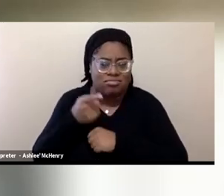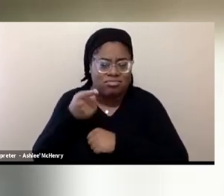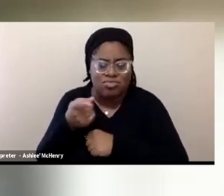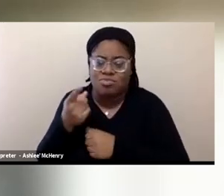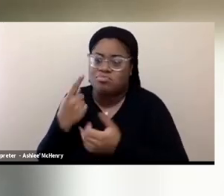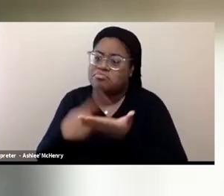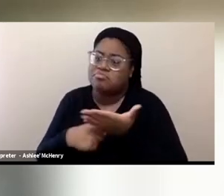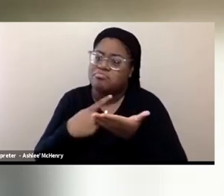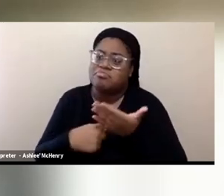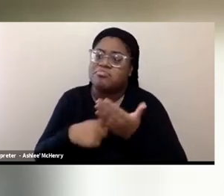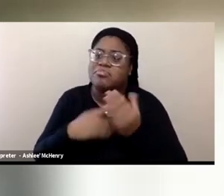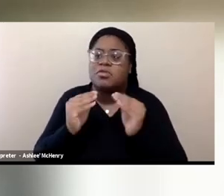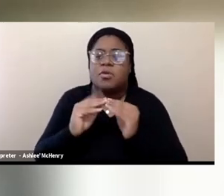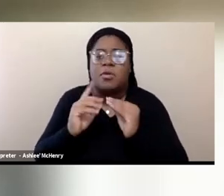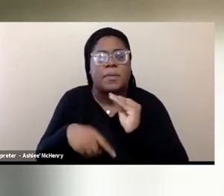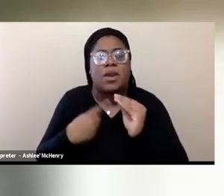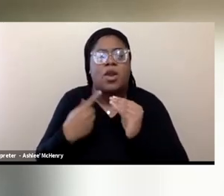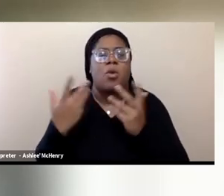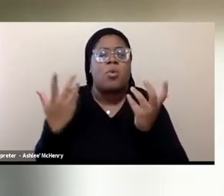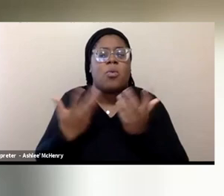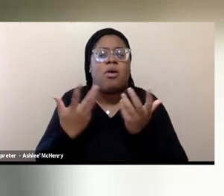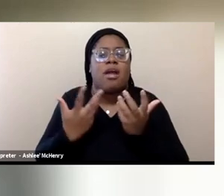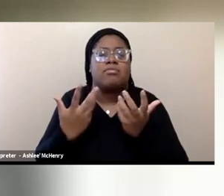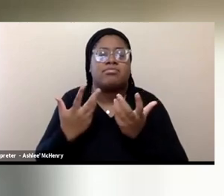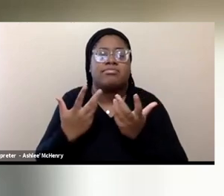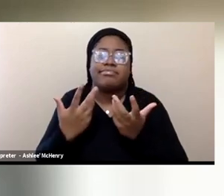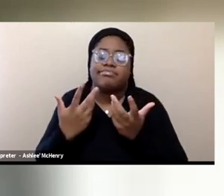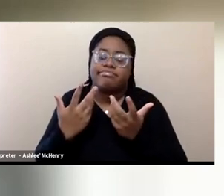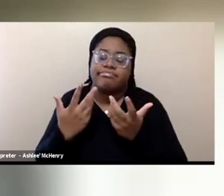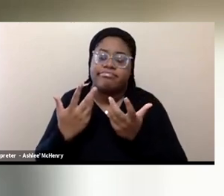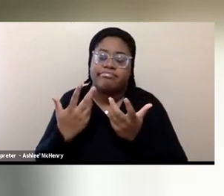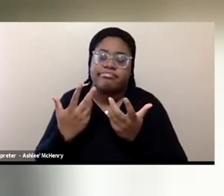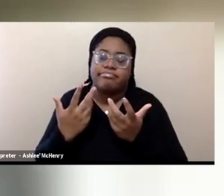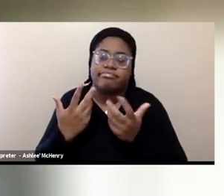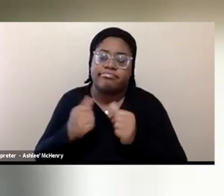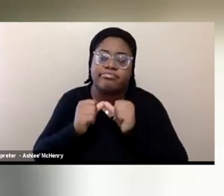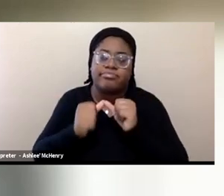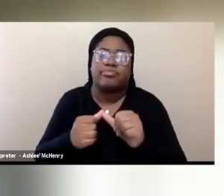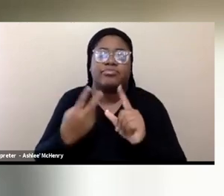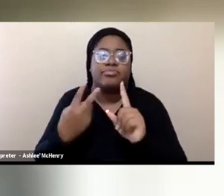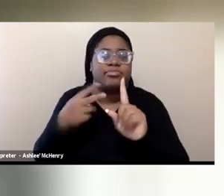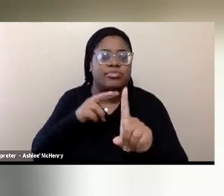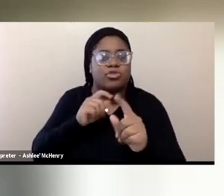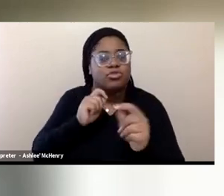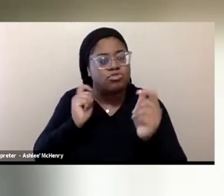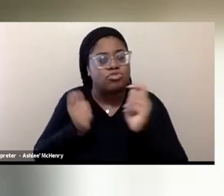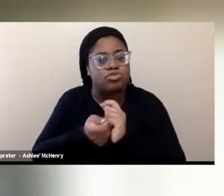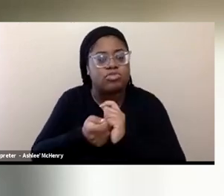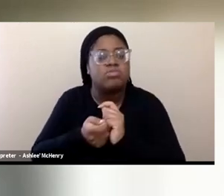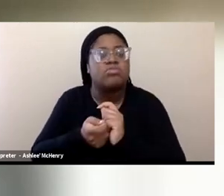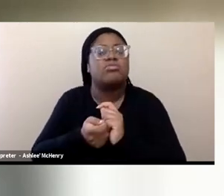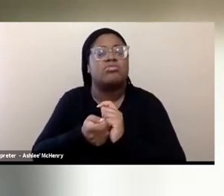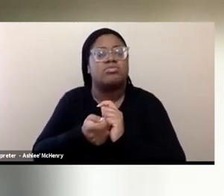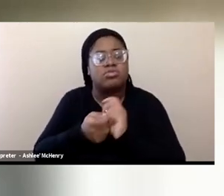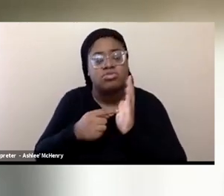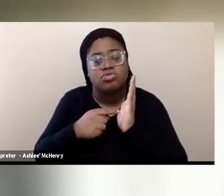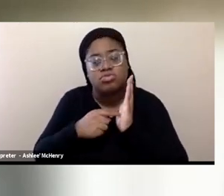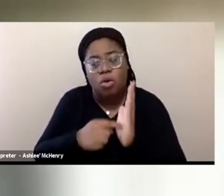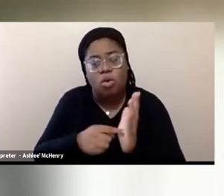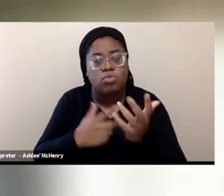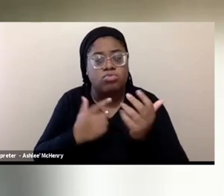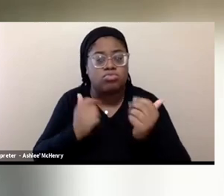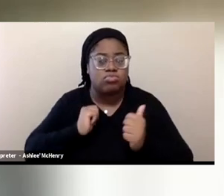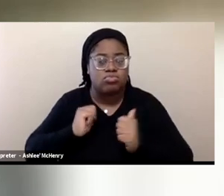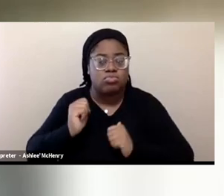about what's driving the narrative culture change work for you in terms of shows that you're looking to